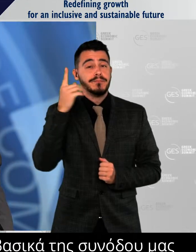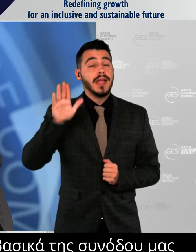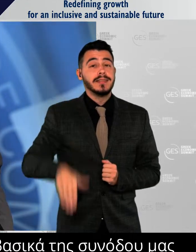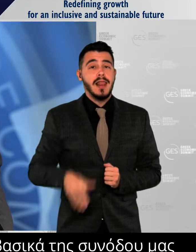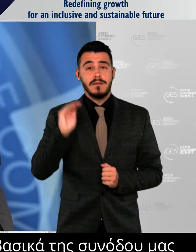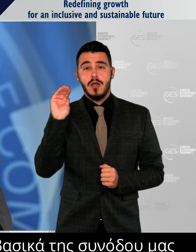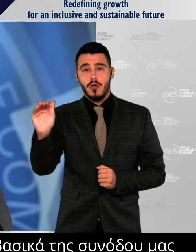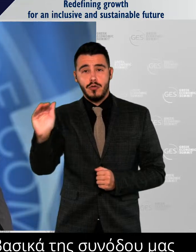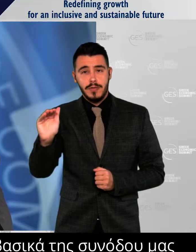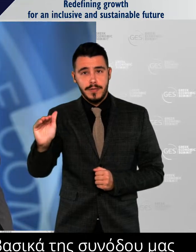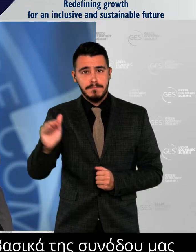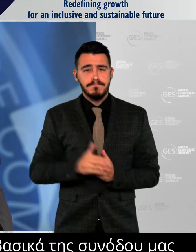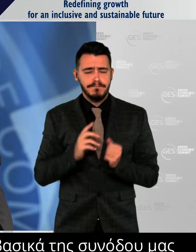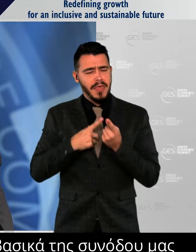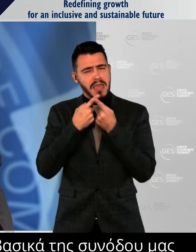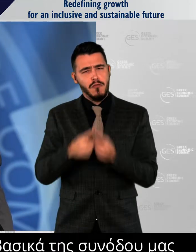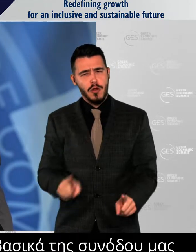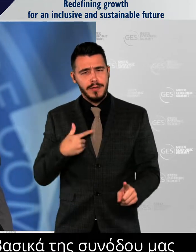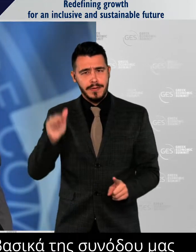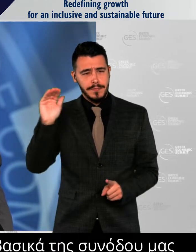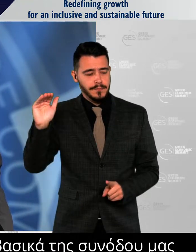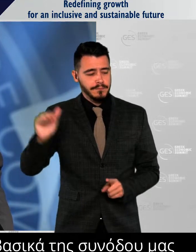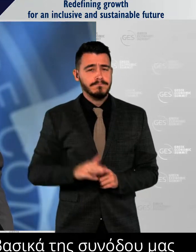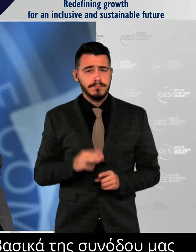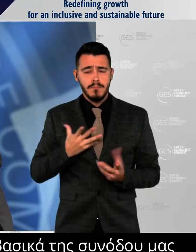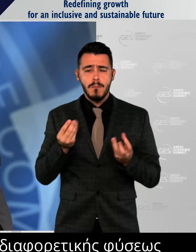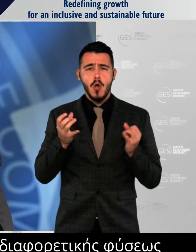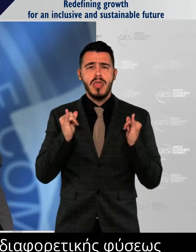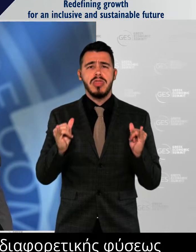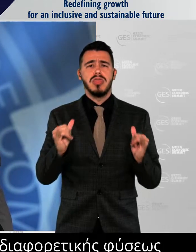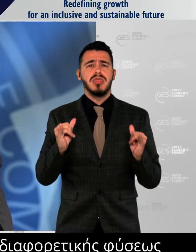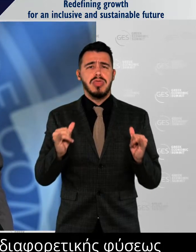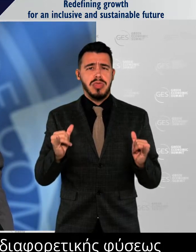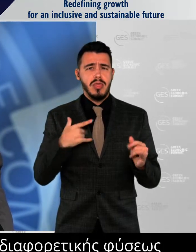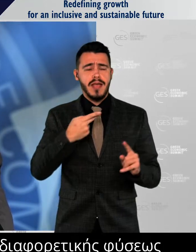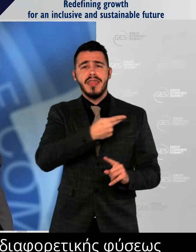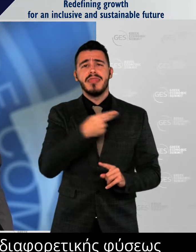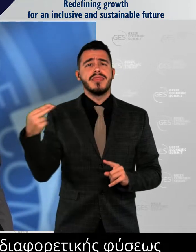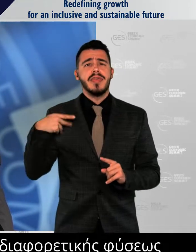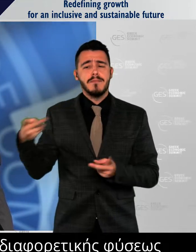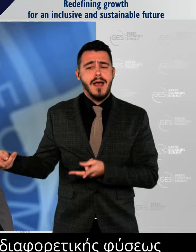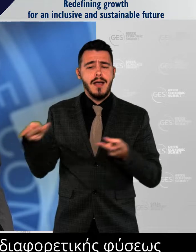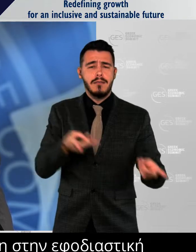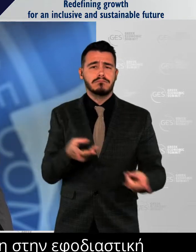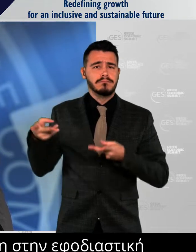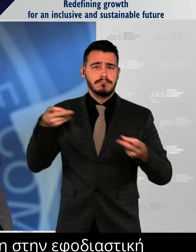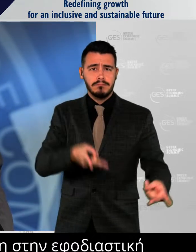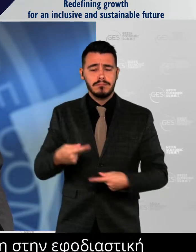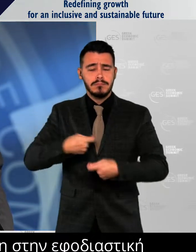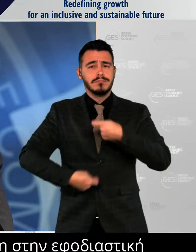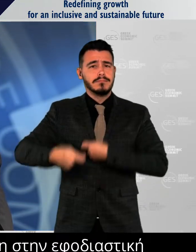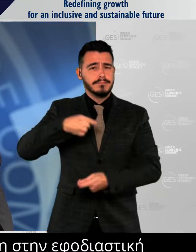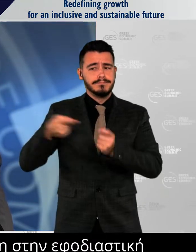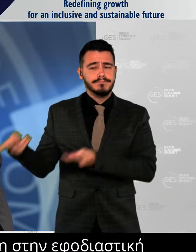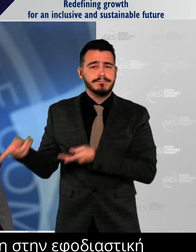observed a significant delay in the supply chains and in the delivery of hardware components due to the pandemic. Is Cisco facing this problem, and